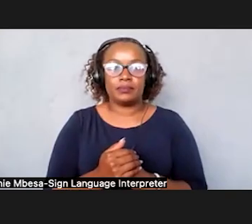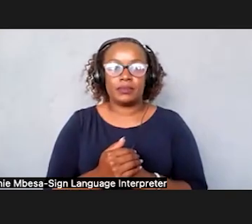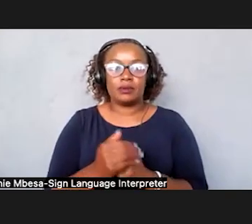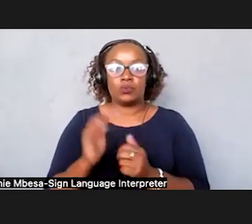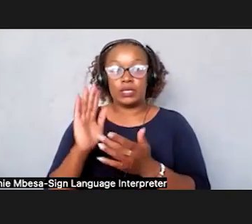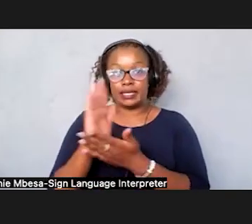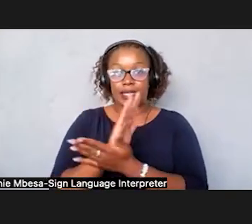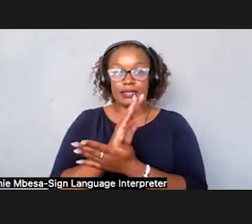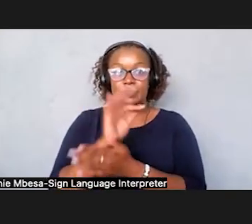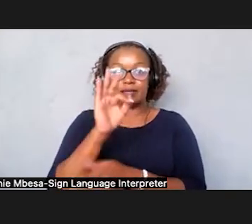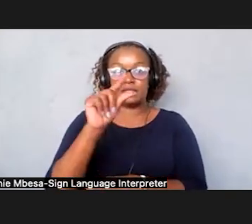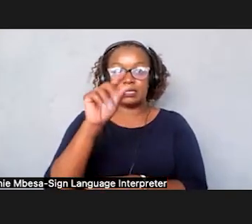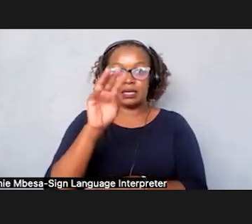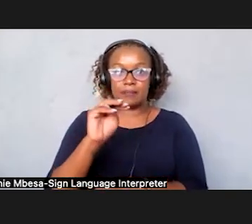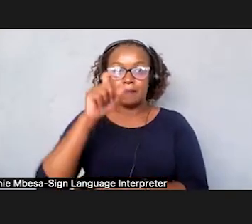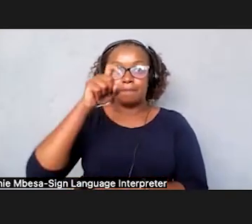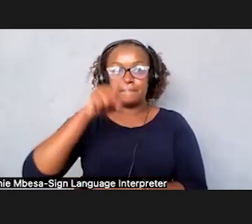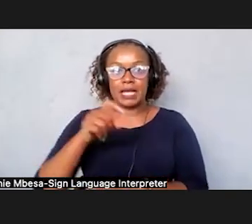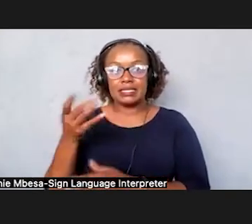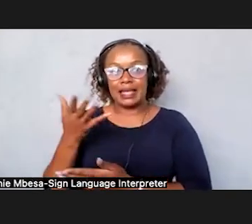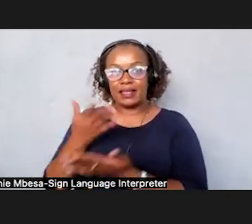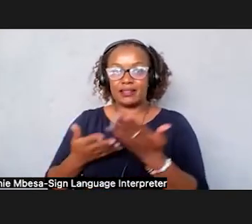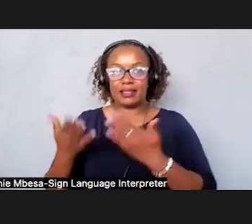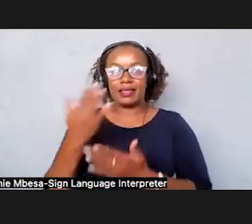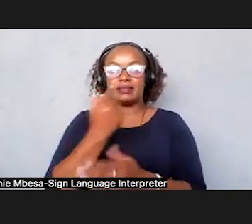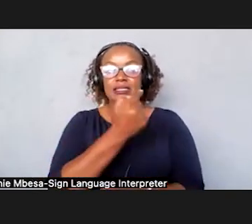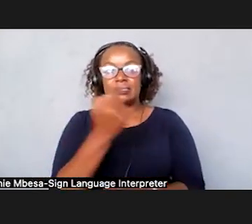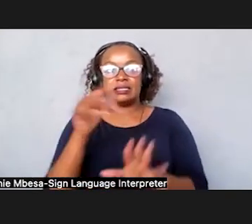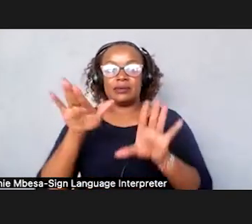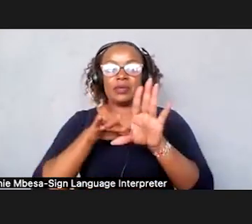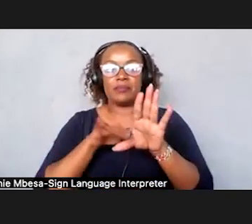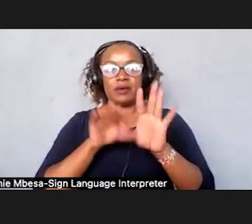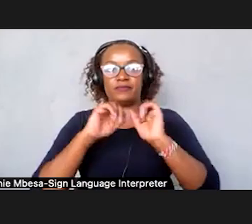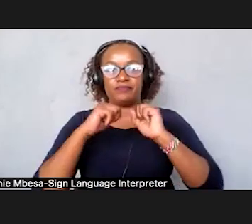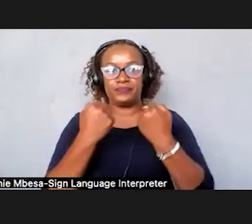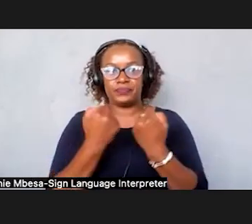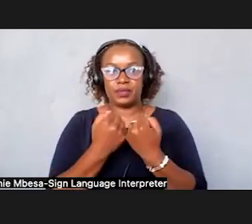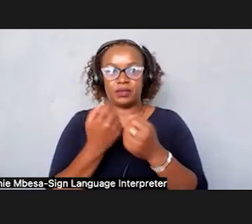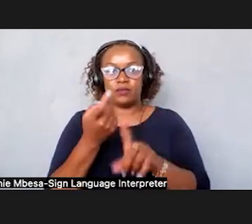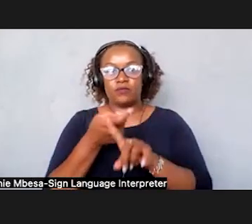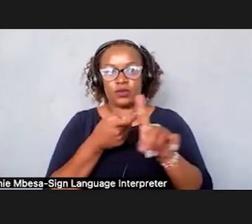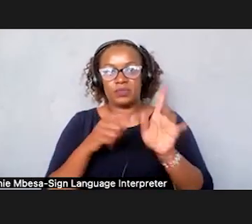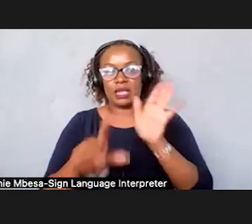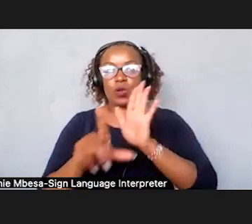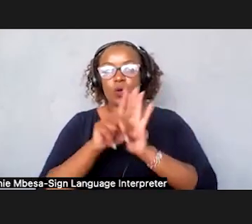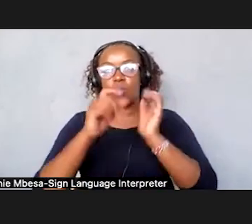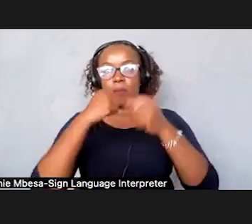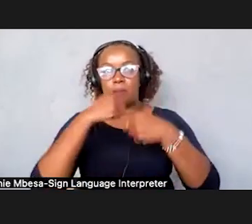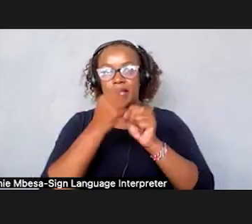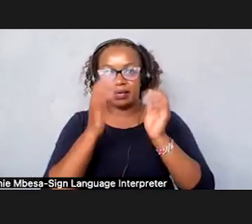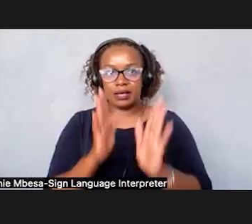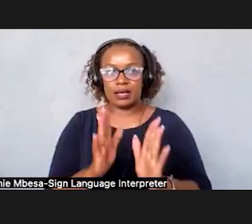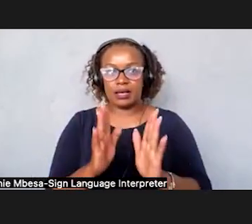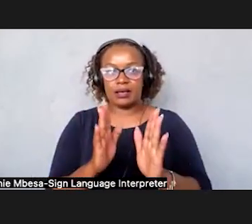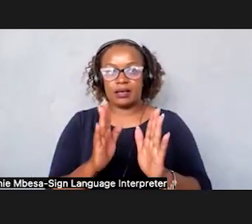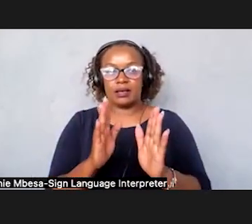must engage every member of the society, from the lawmaker, the health worker, to the